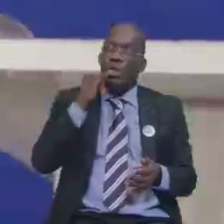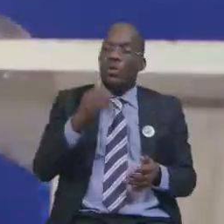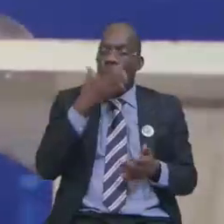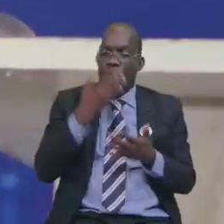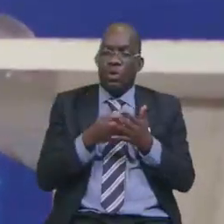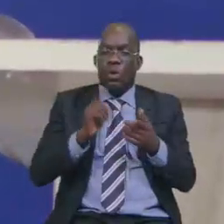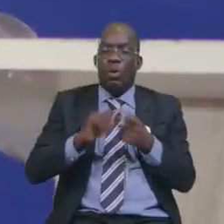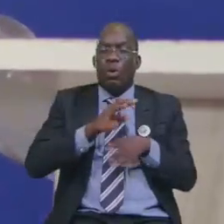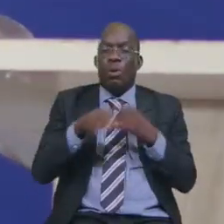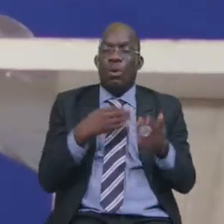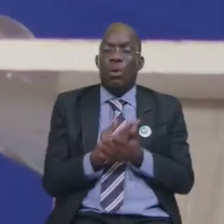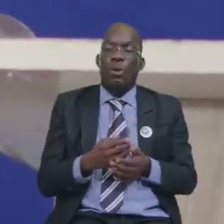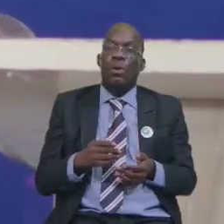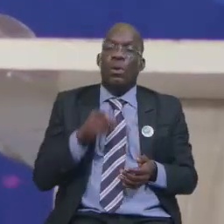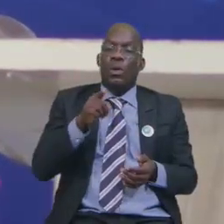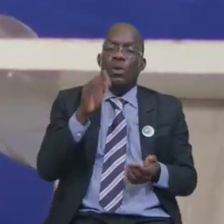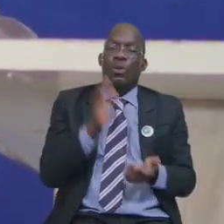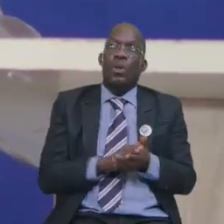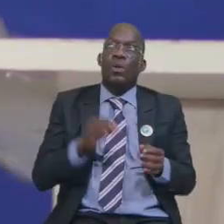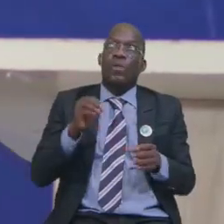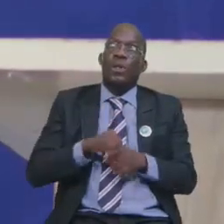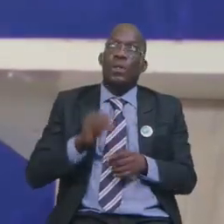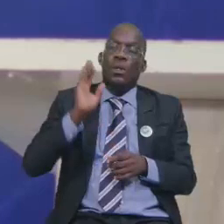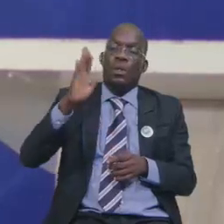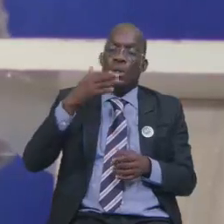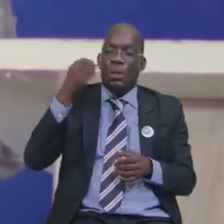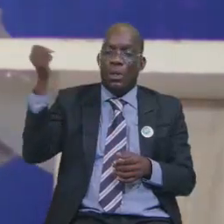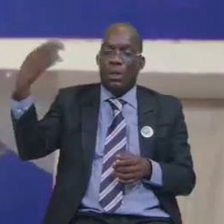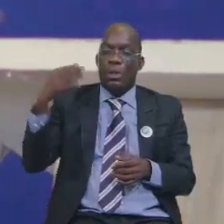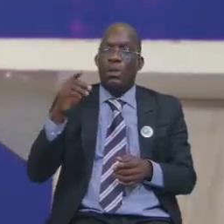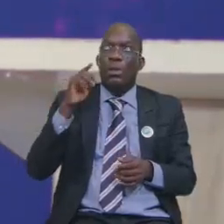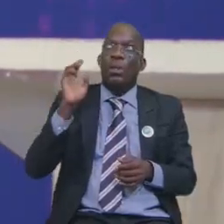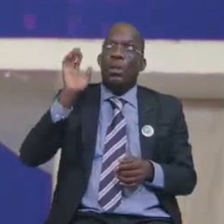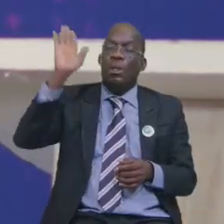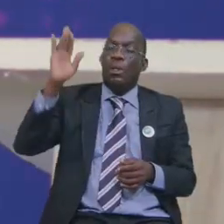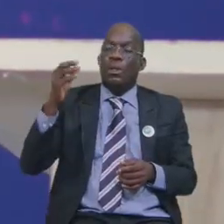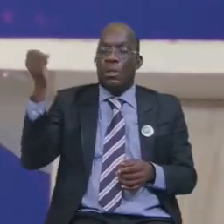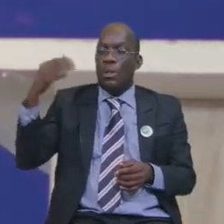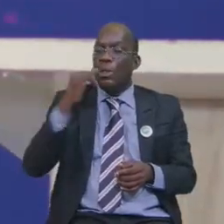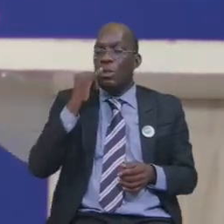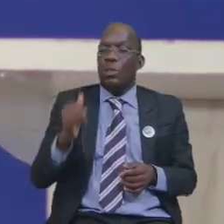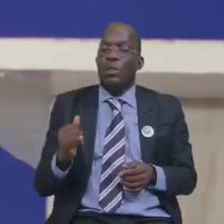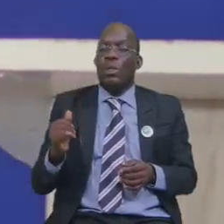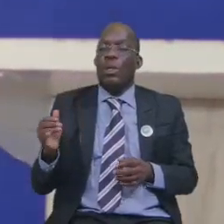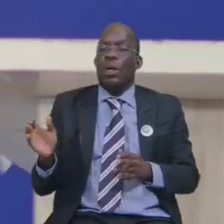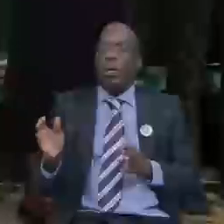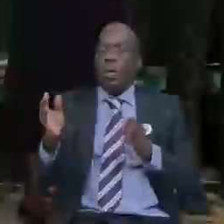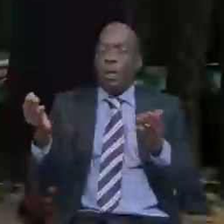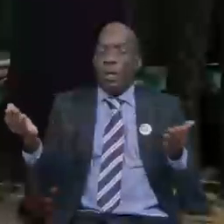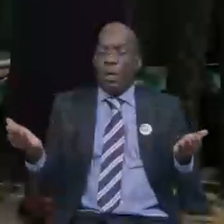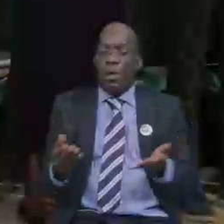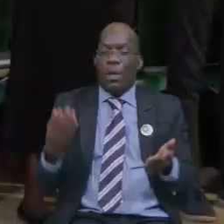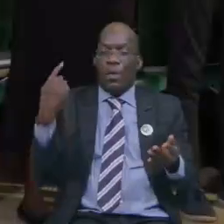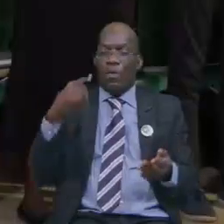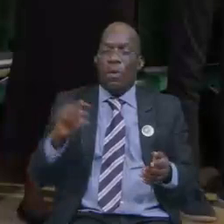You believe in His grace. His grace is available for you and for